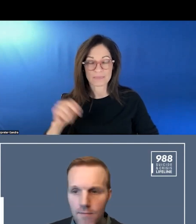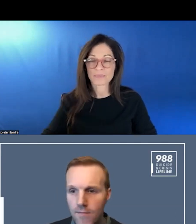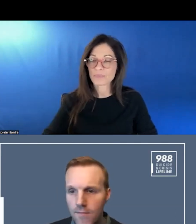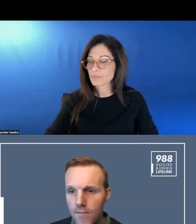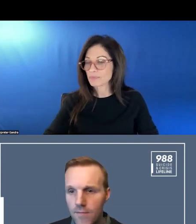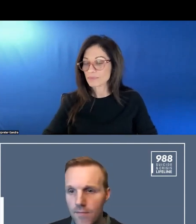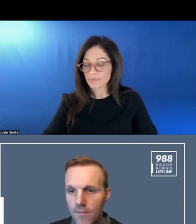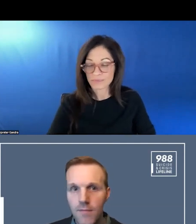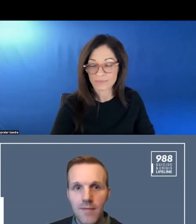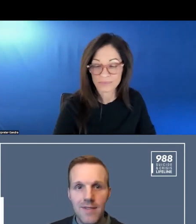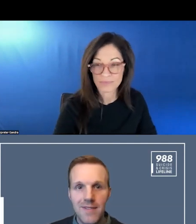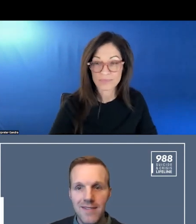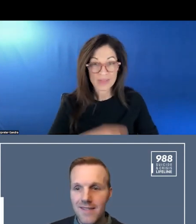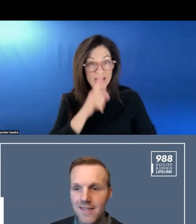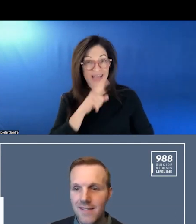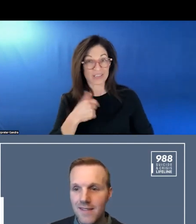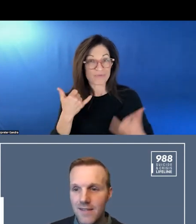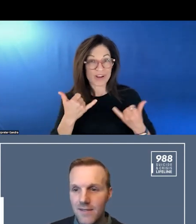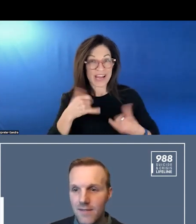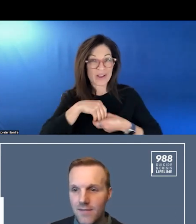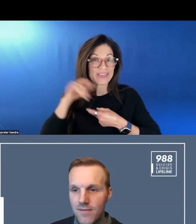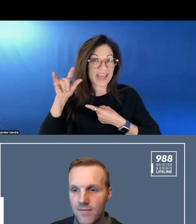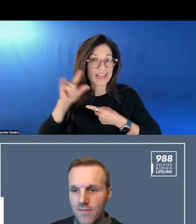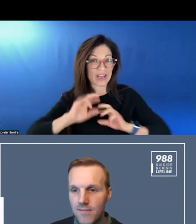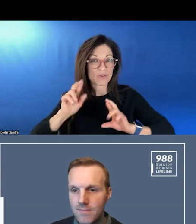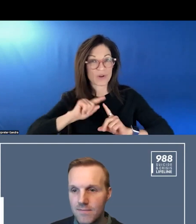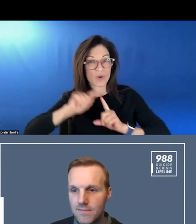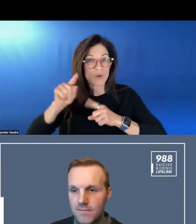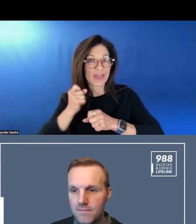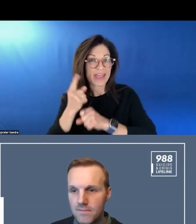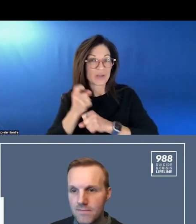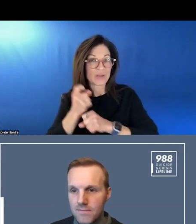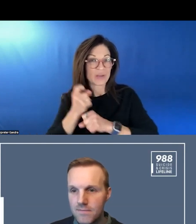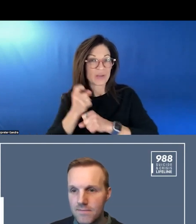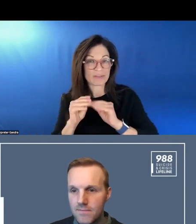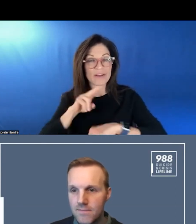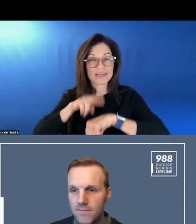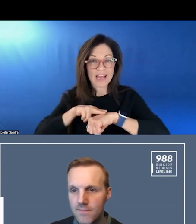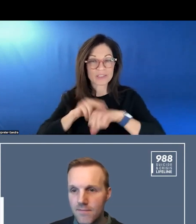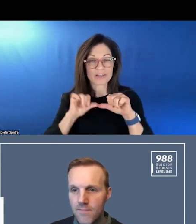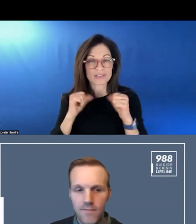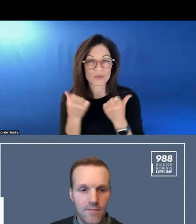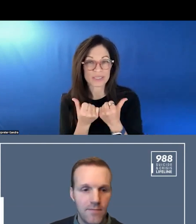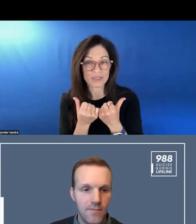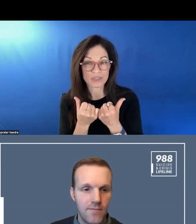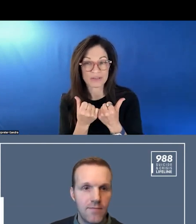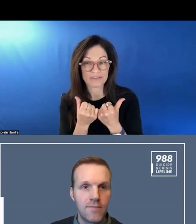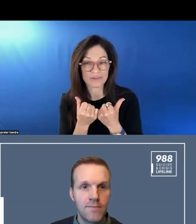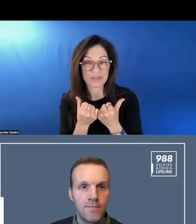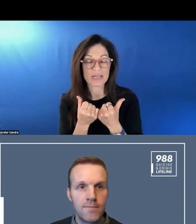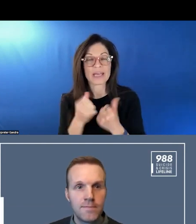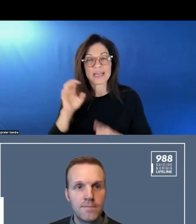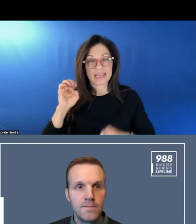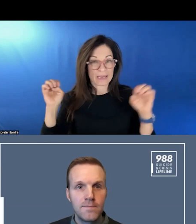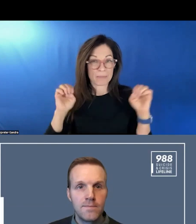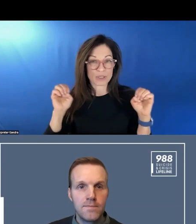the airport getting ready to go to the annual conference of the National Association of Emergency